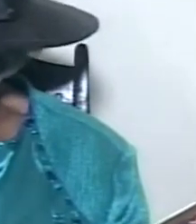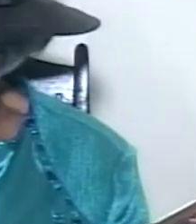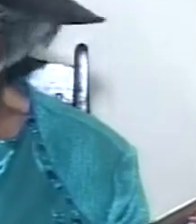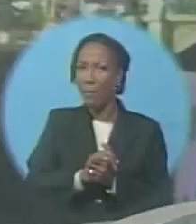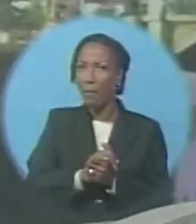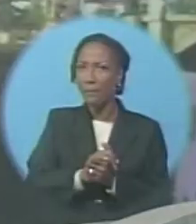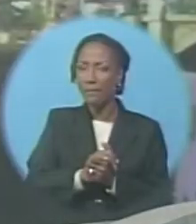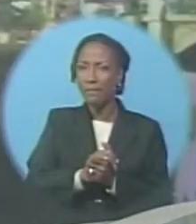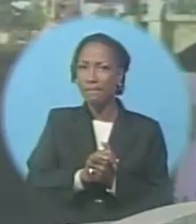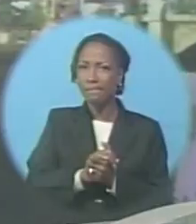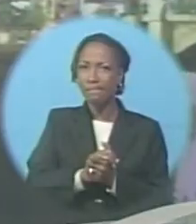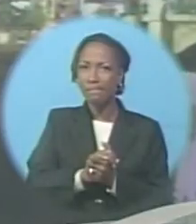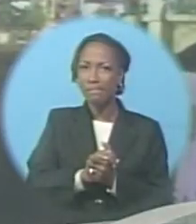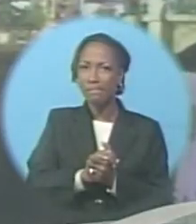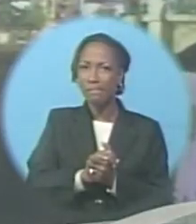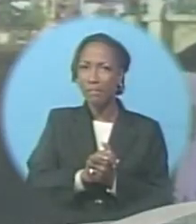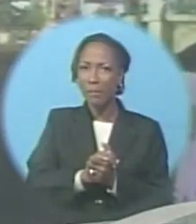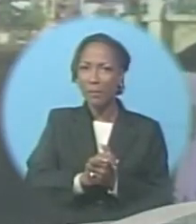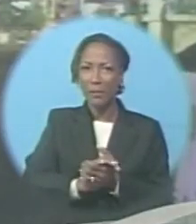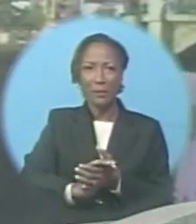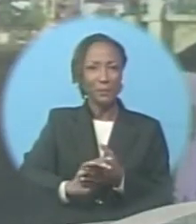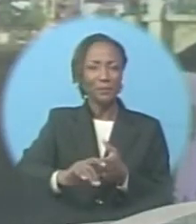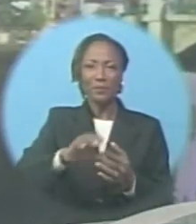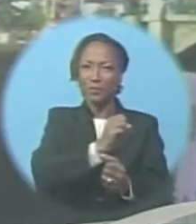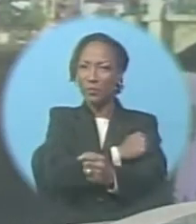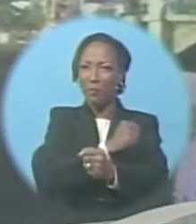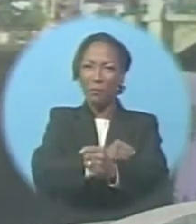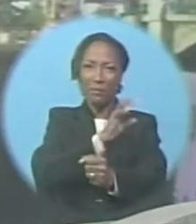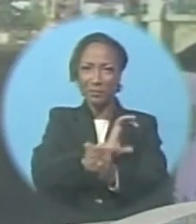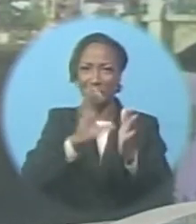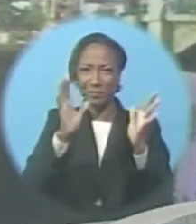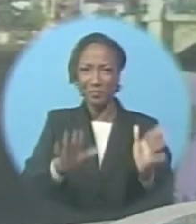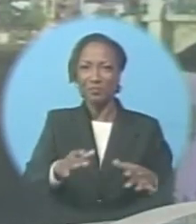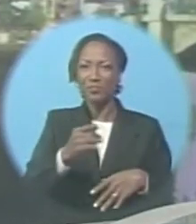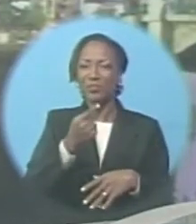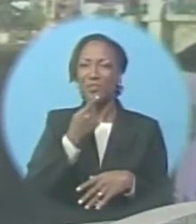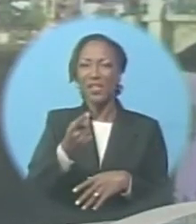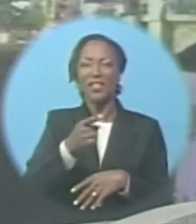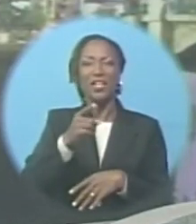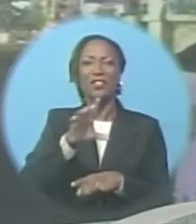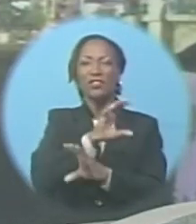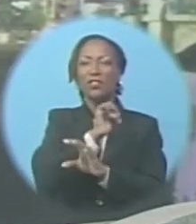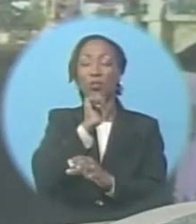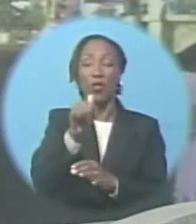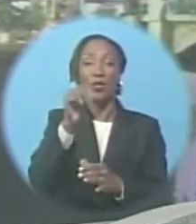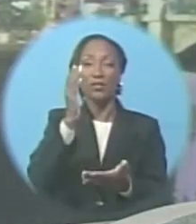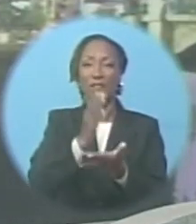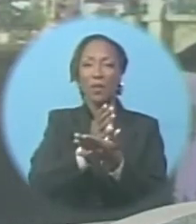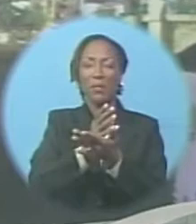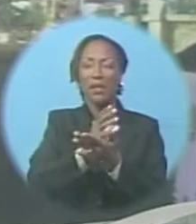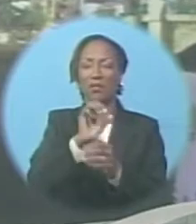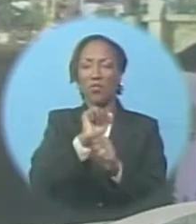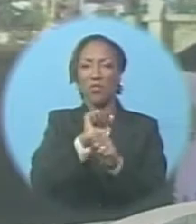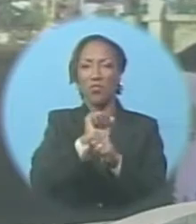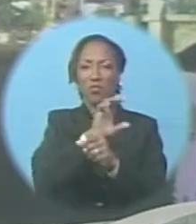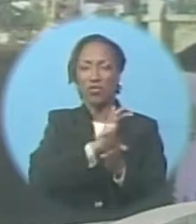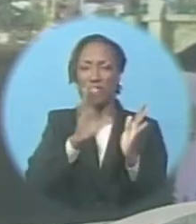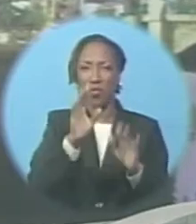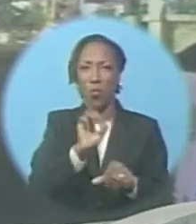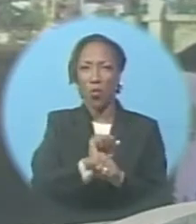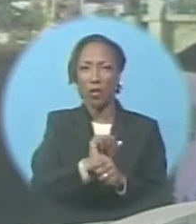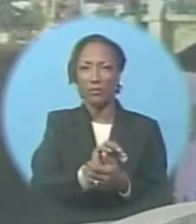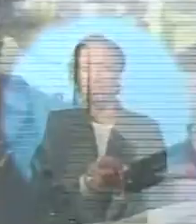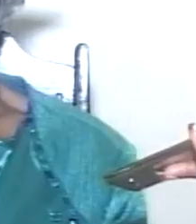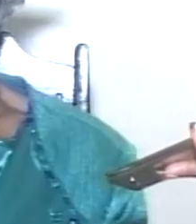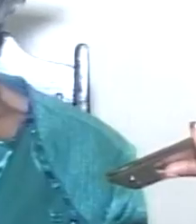cornrow. The devout Christian admits that she has no plans of stopping her missionary work. You know,